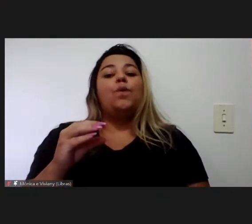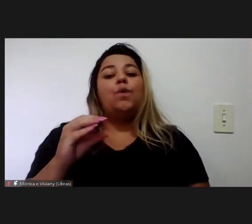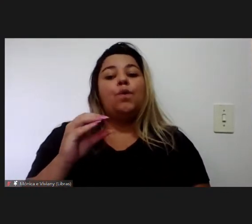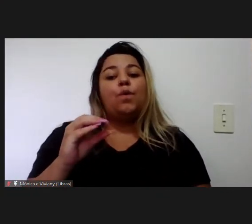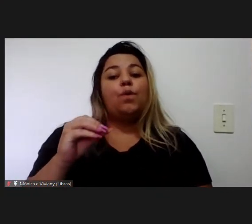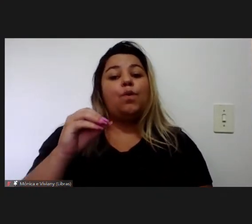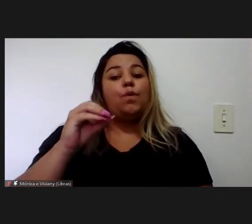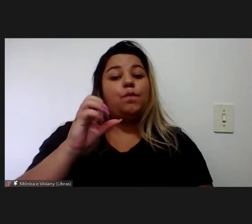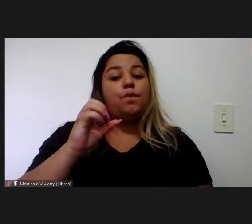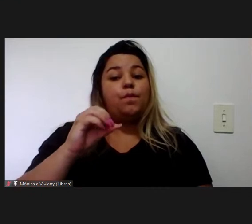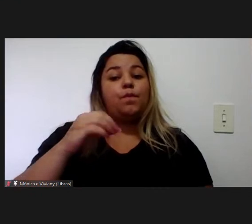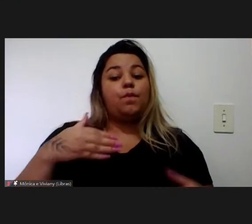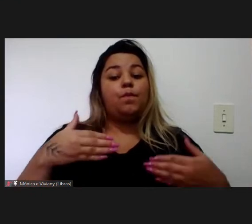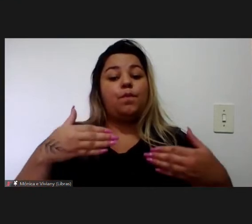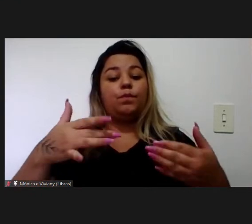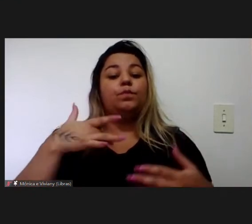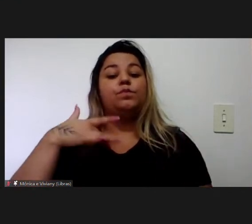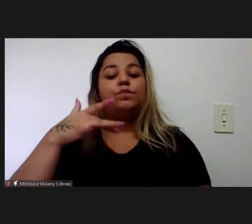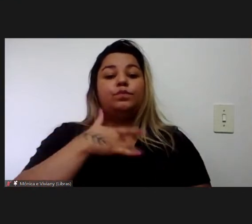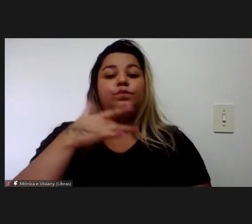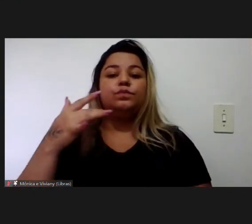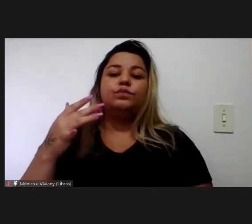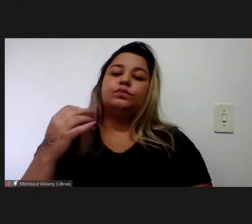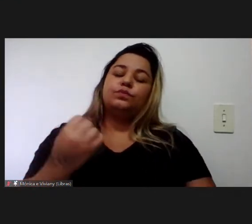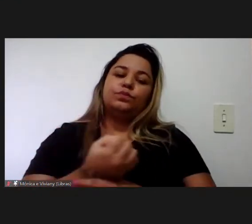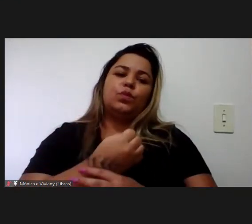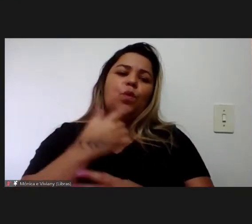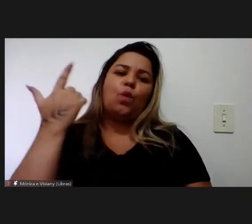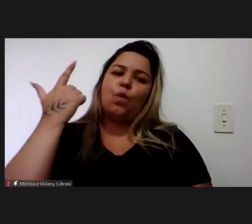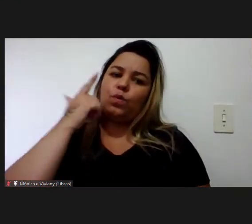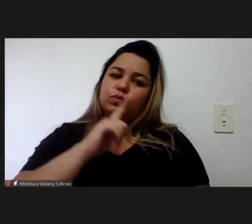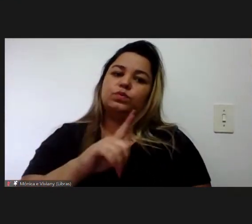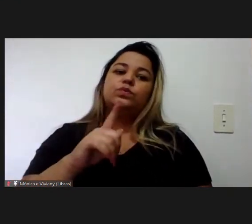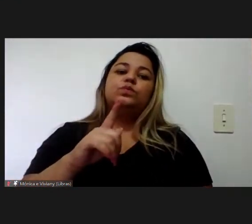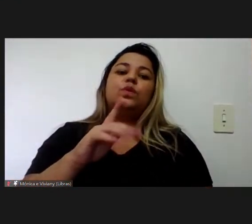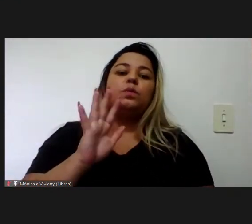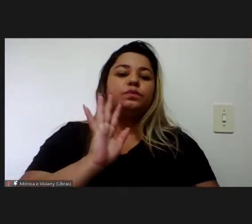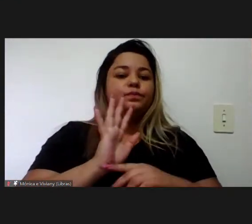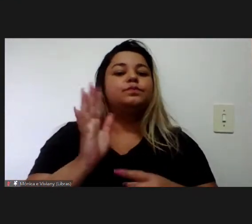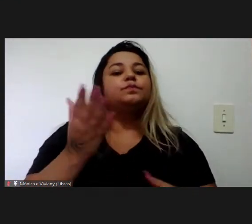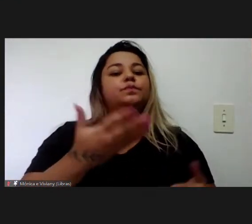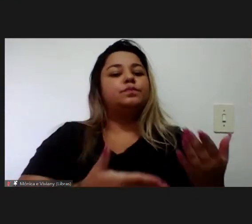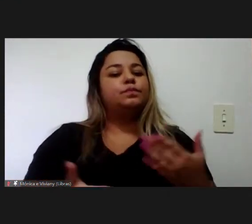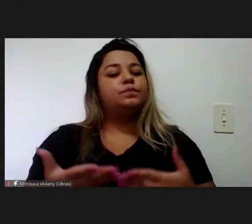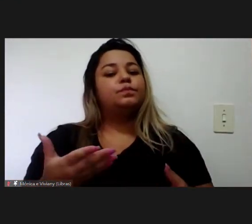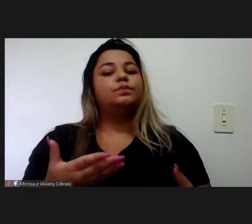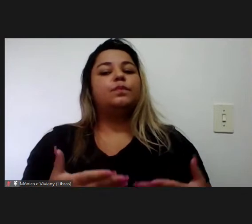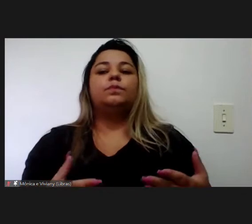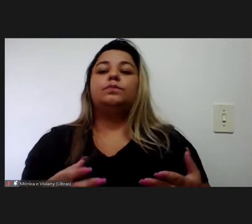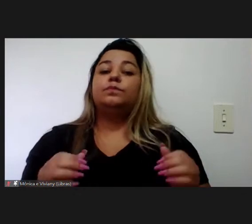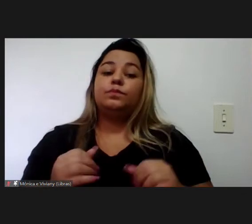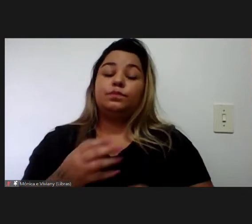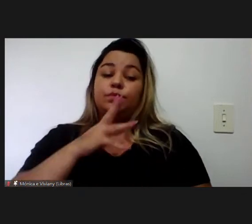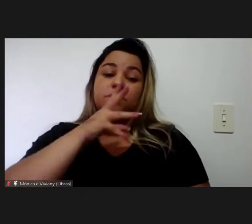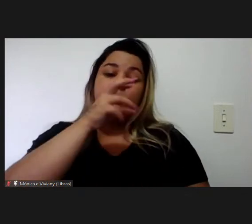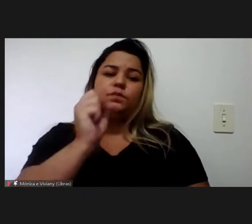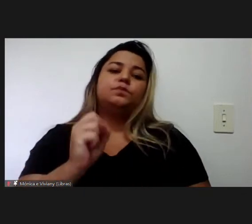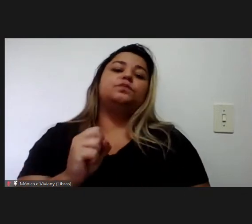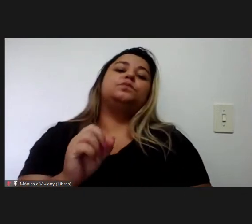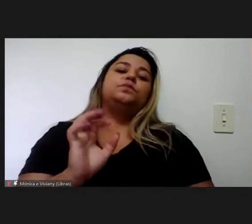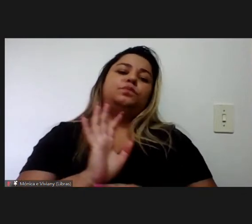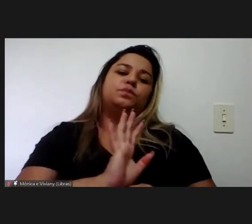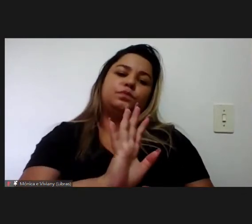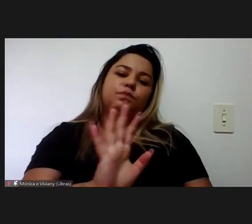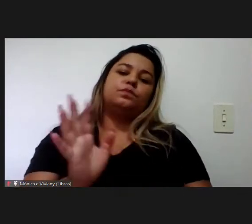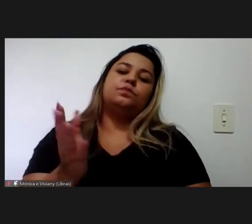promoted the decade to action on nutrition. So with the support of other partners, we have been doing things in